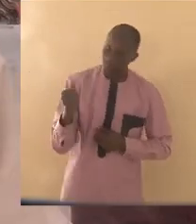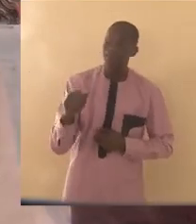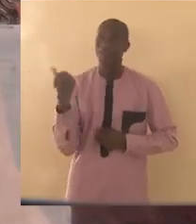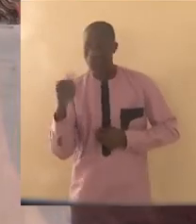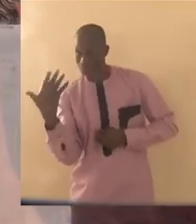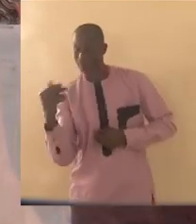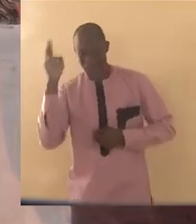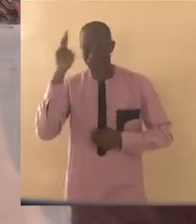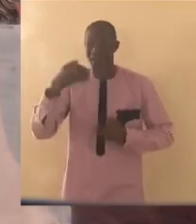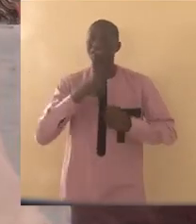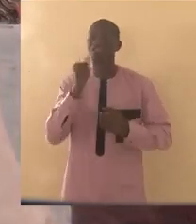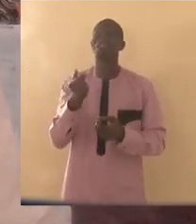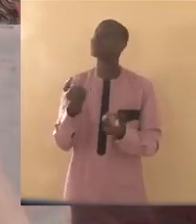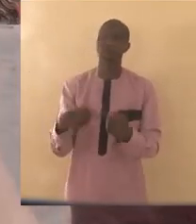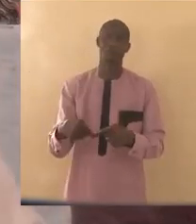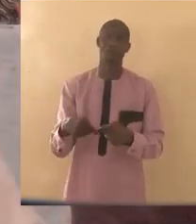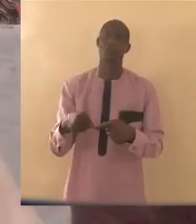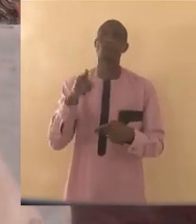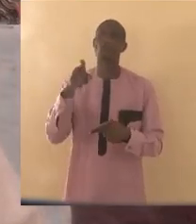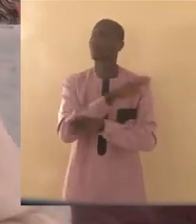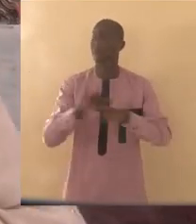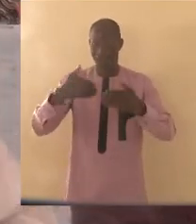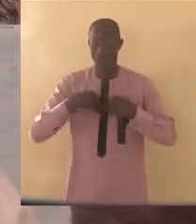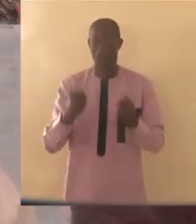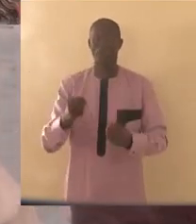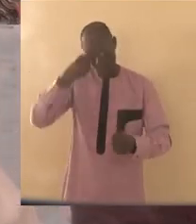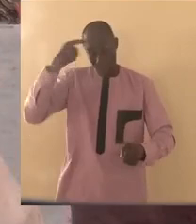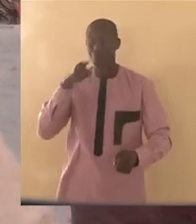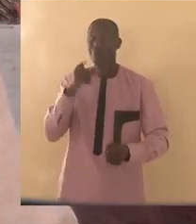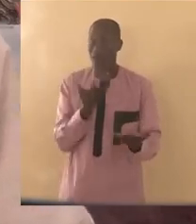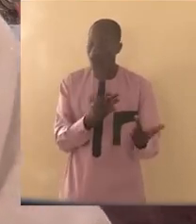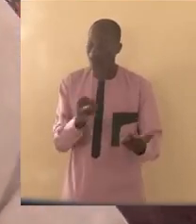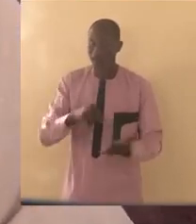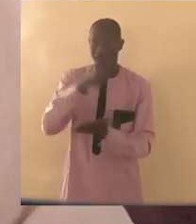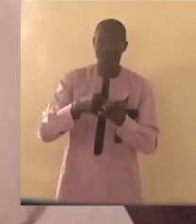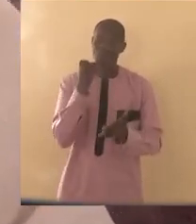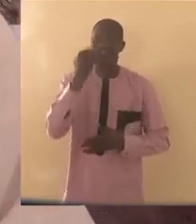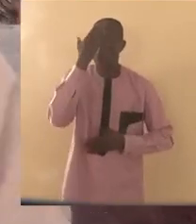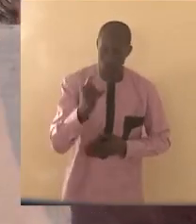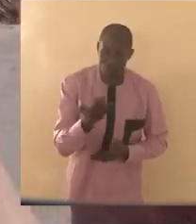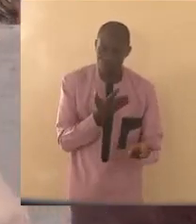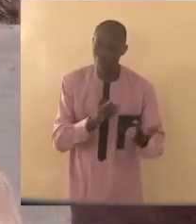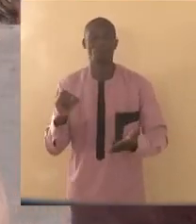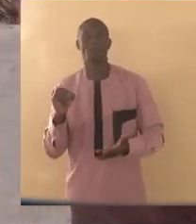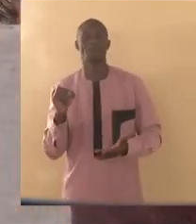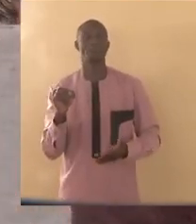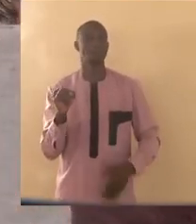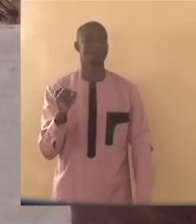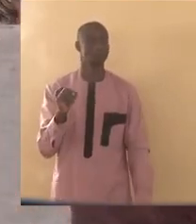10.10, 10.15, he has not come. You are powerless because you are waiting. This is why